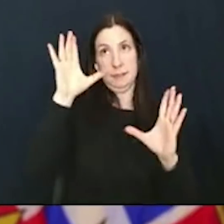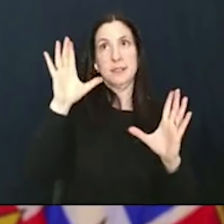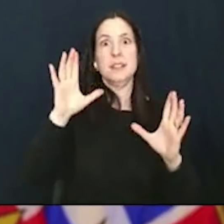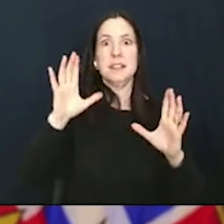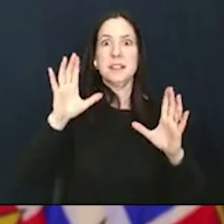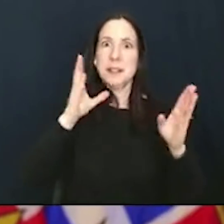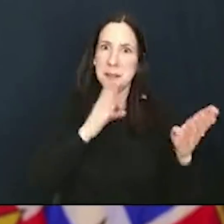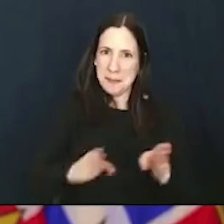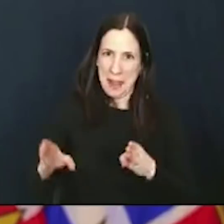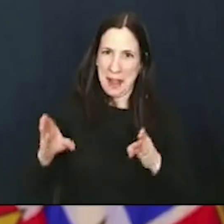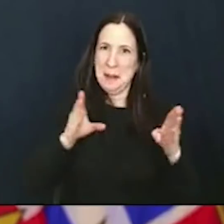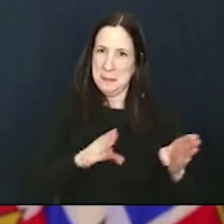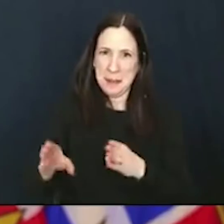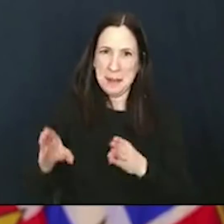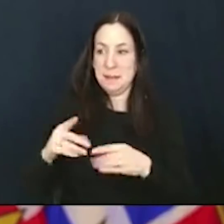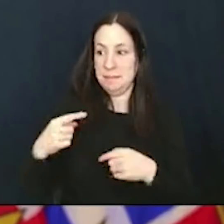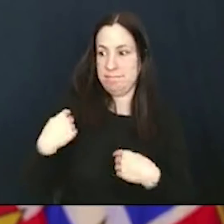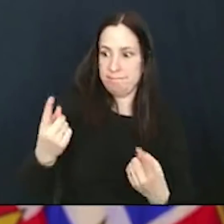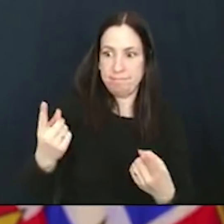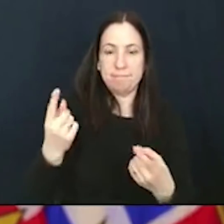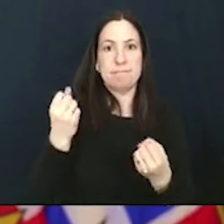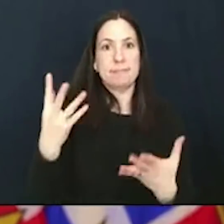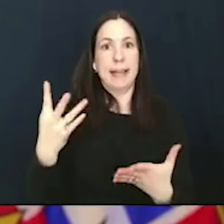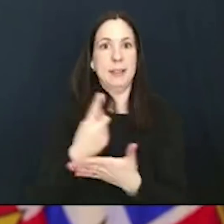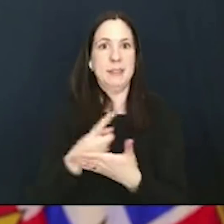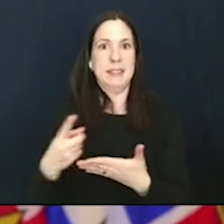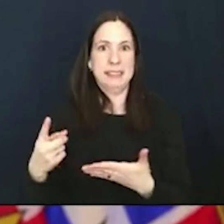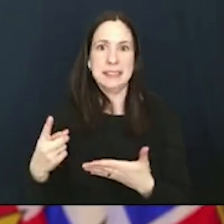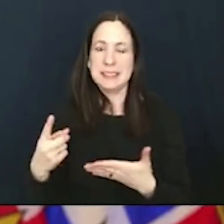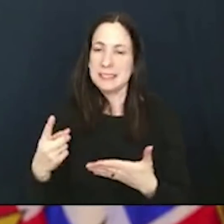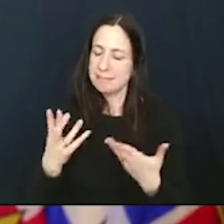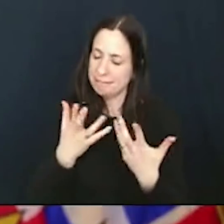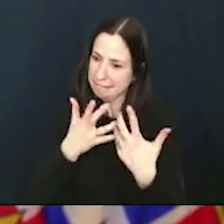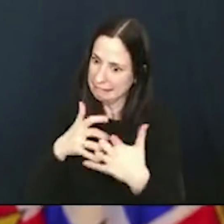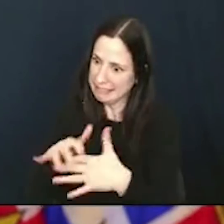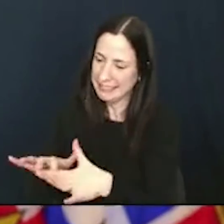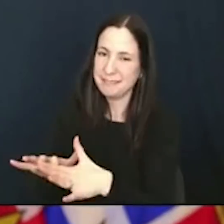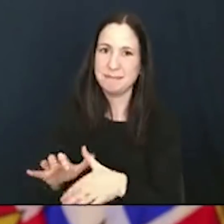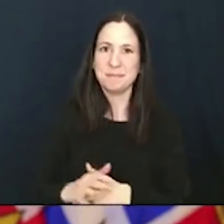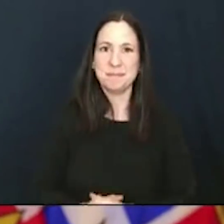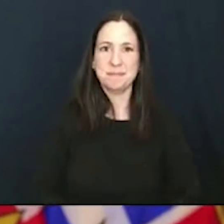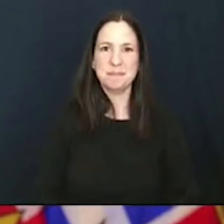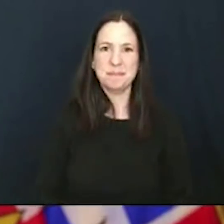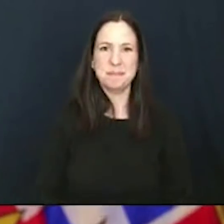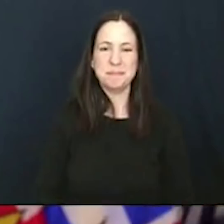in great detail over the last number of weeks. Yeah.